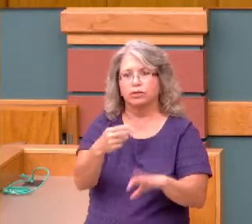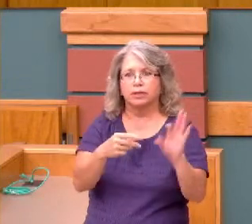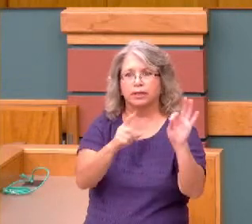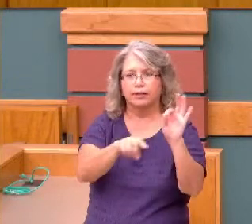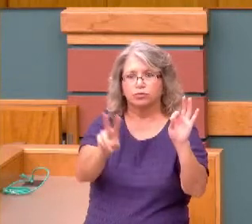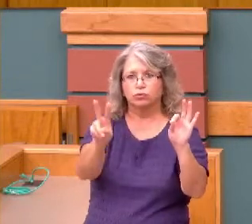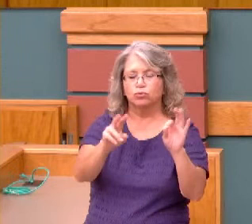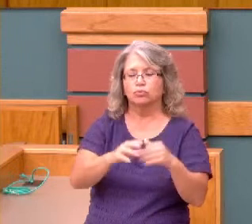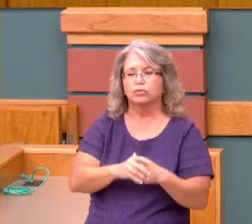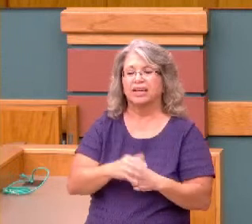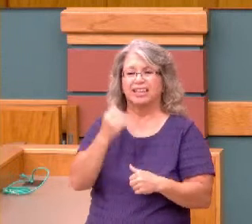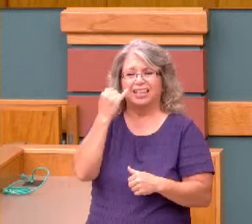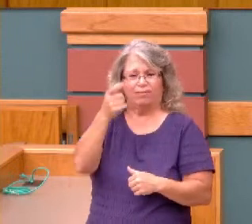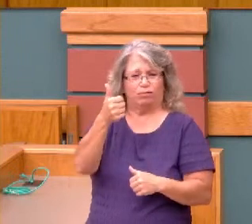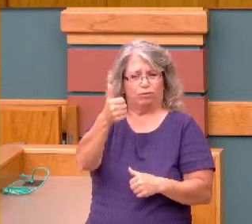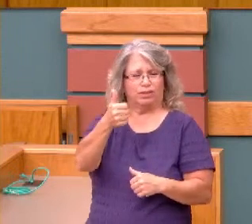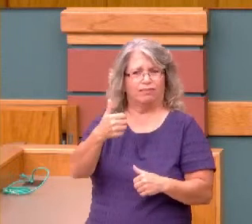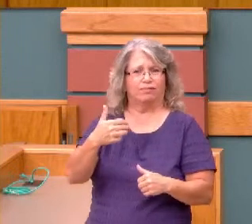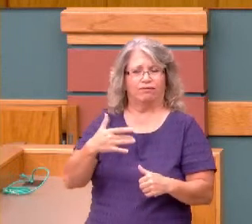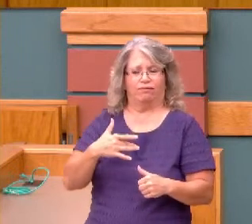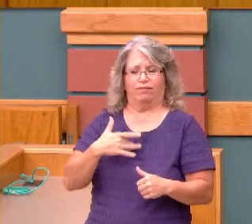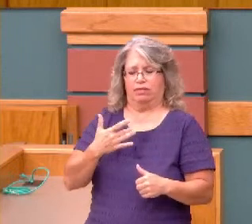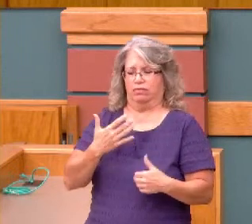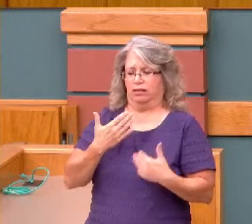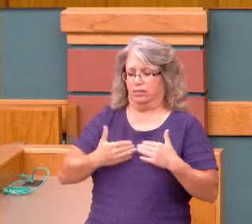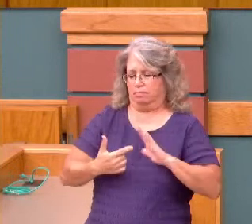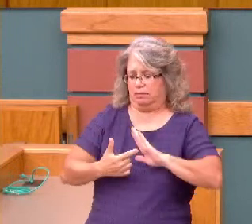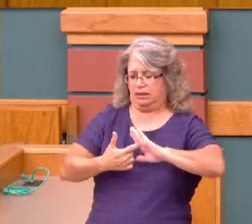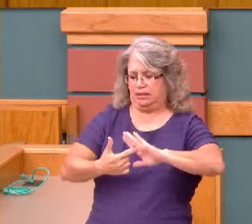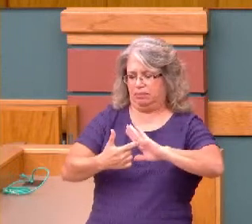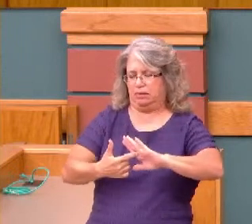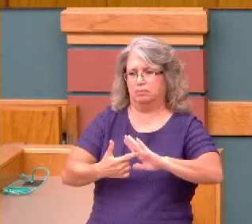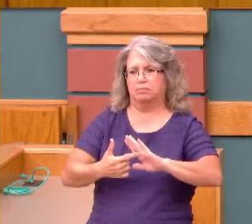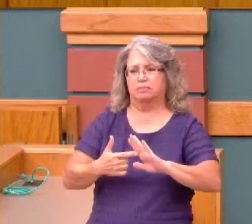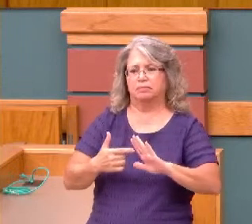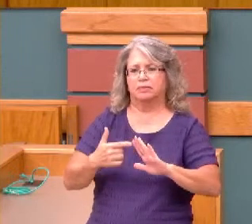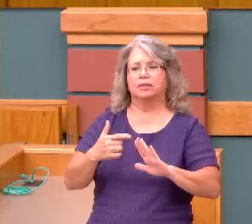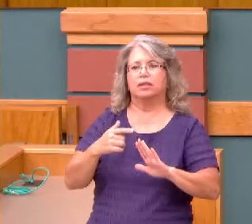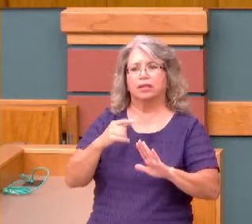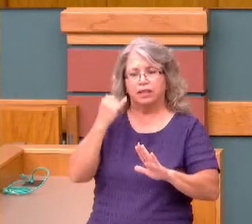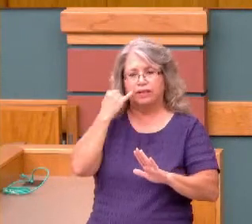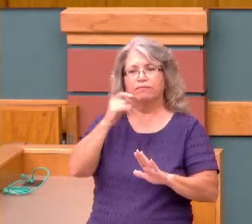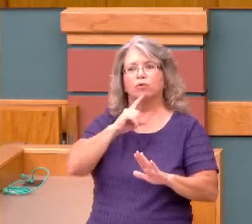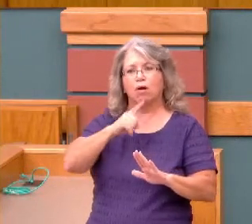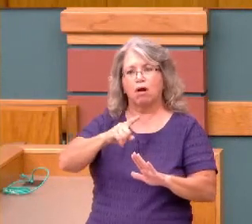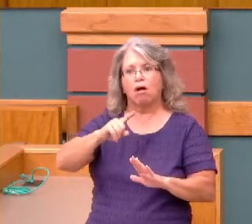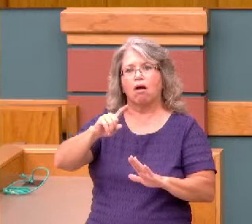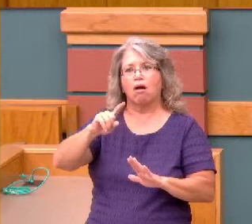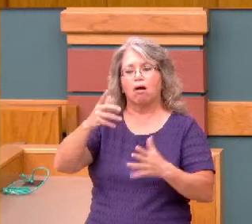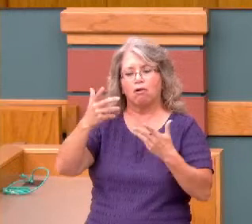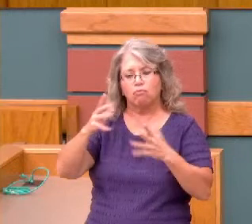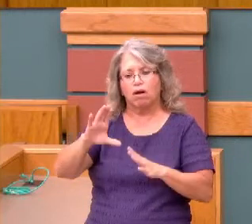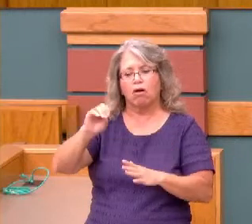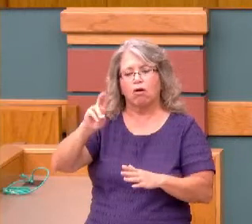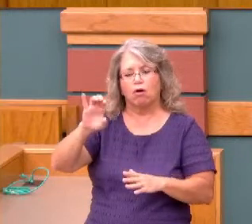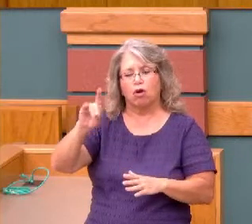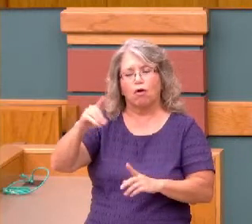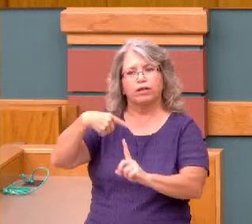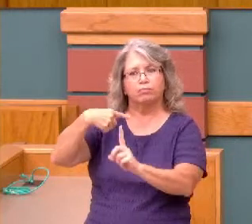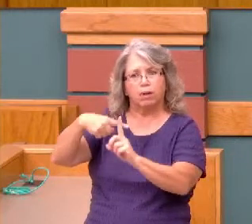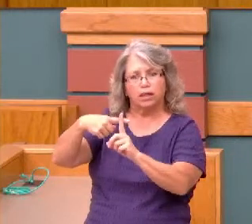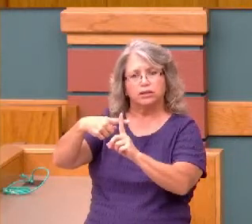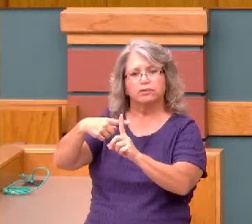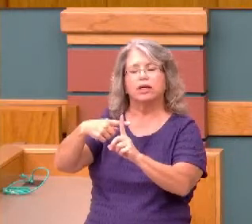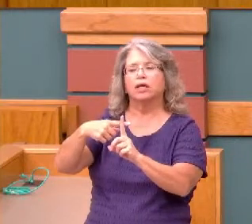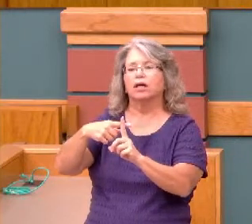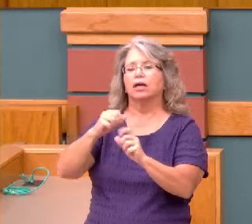moderate symptoms and are COVID-19 positive, there are ways to get help so that you can avoid experiencing severe